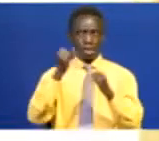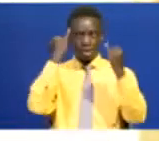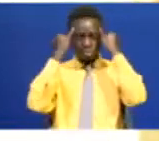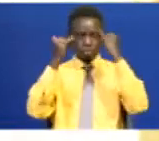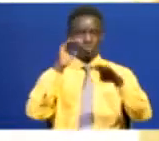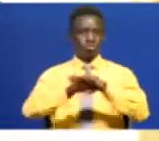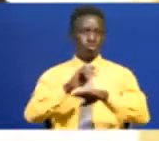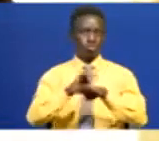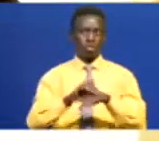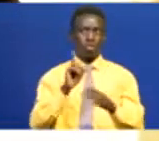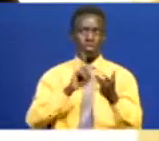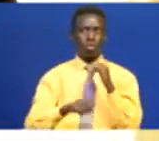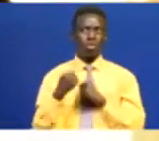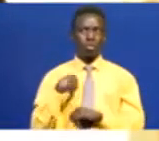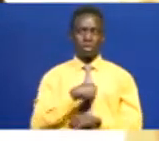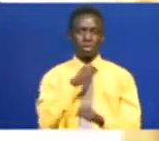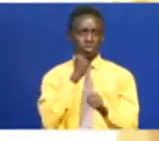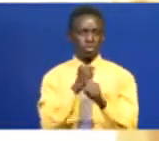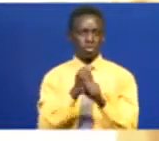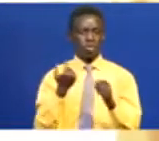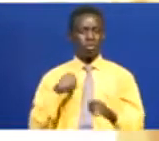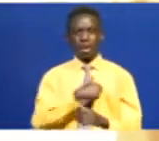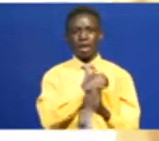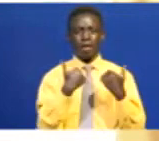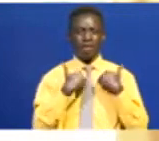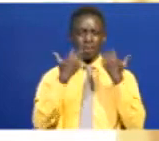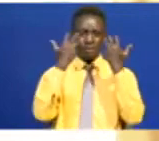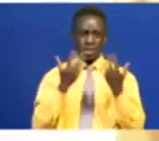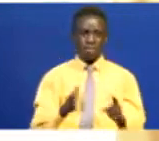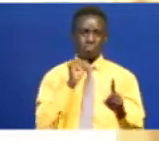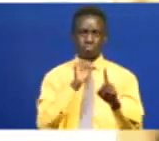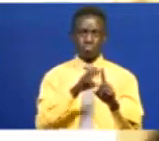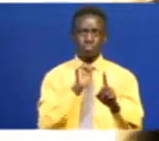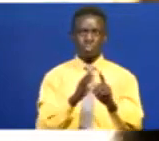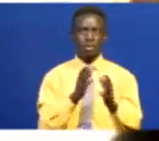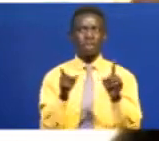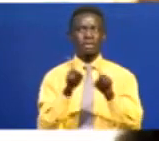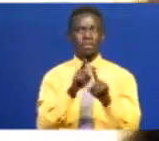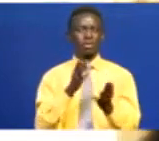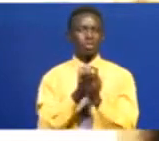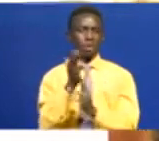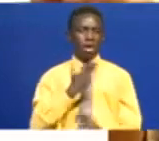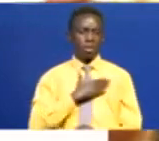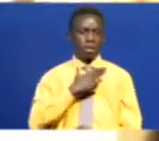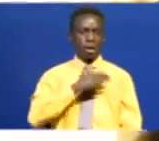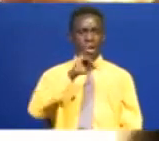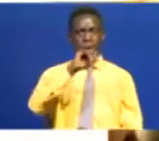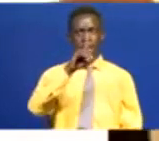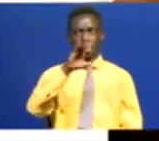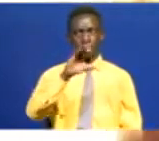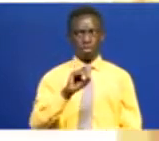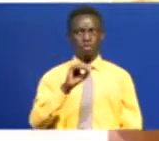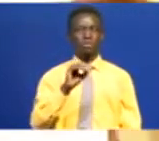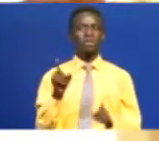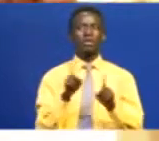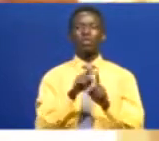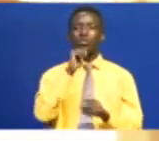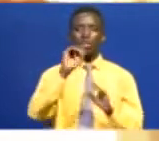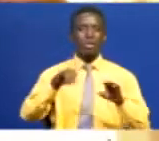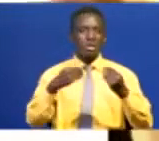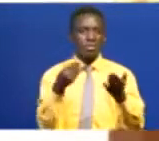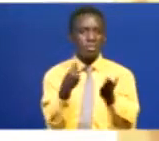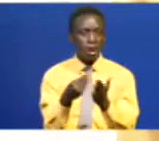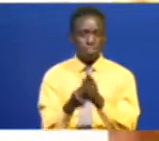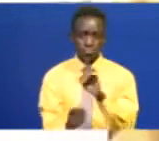what we do, we have a very heavy mentorship and coaching component, even through our YDOS, for example. We're not just about giving you money. We want